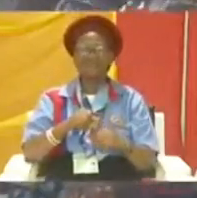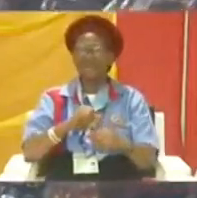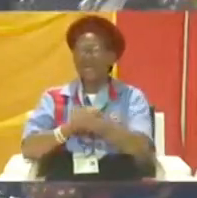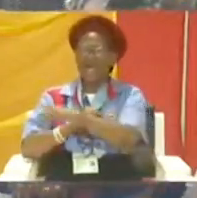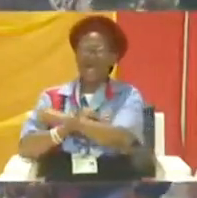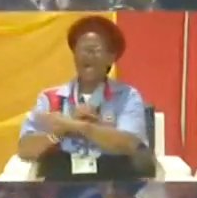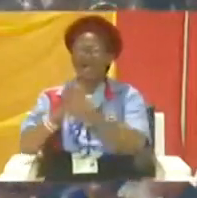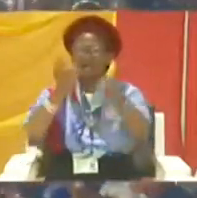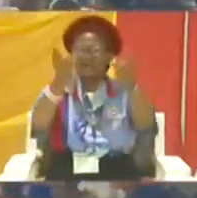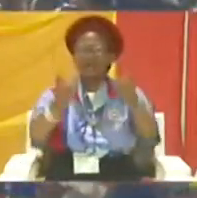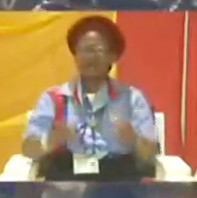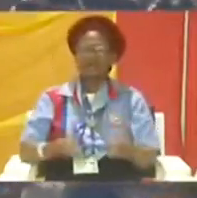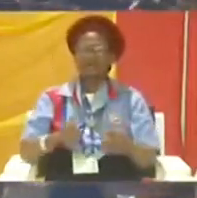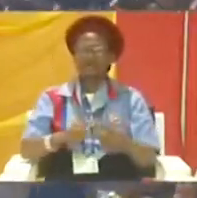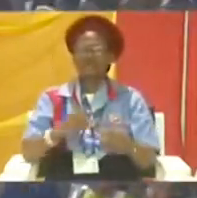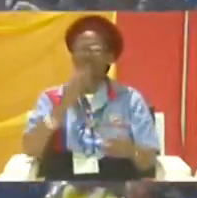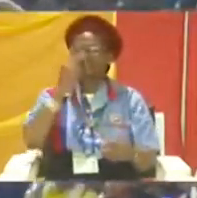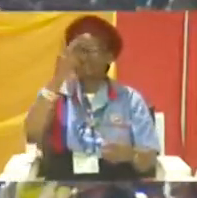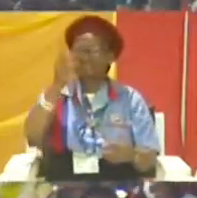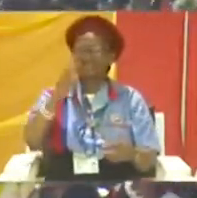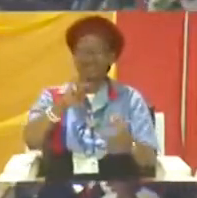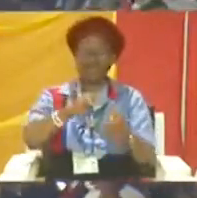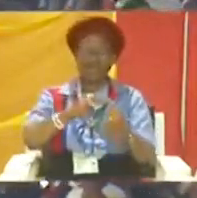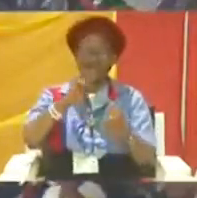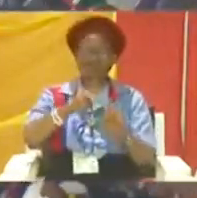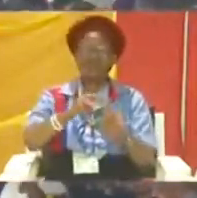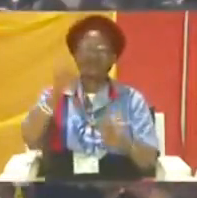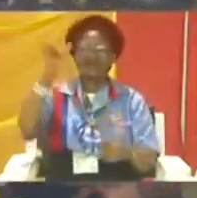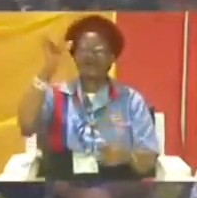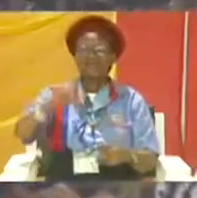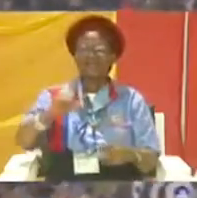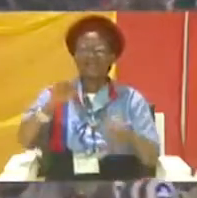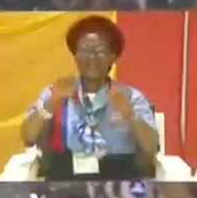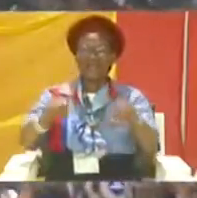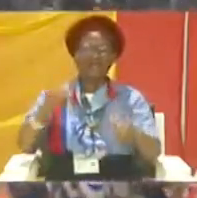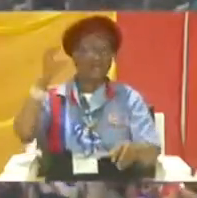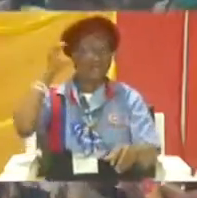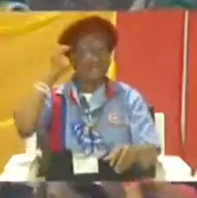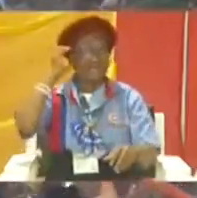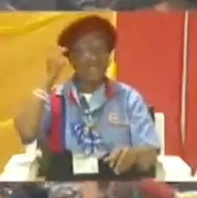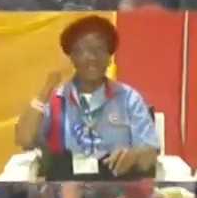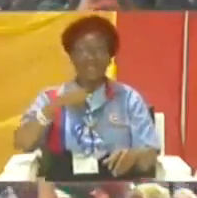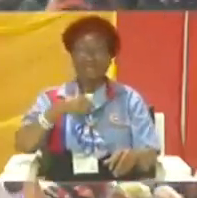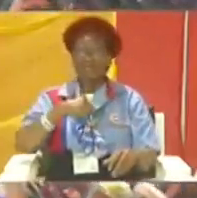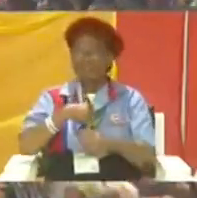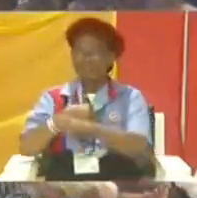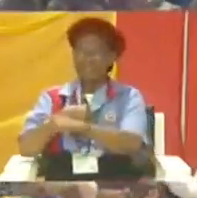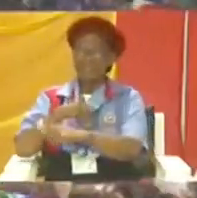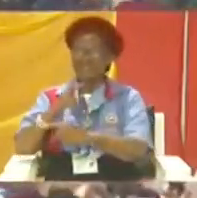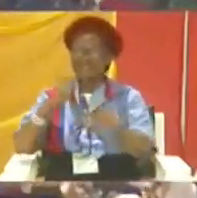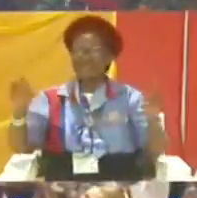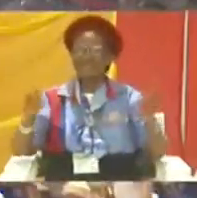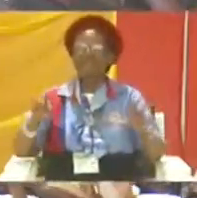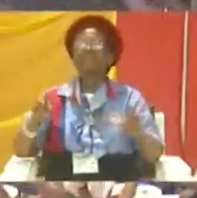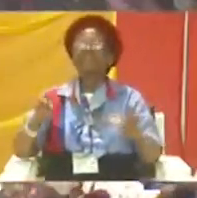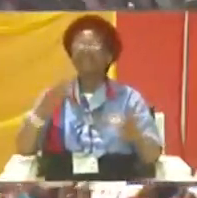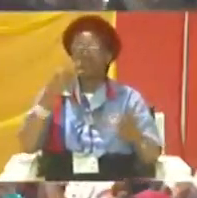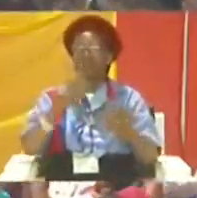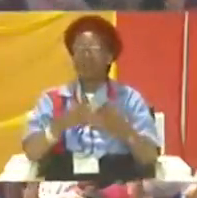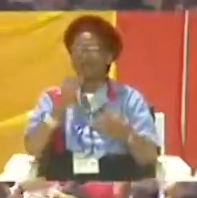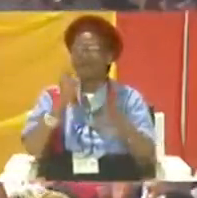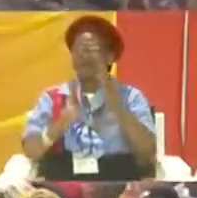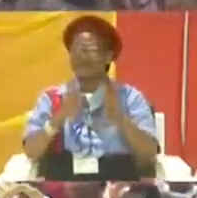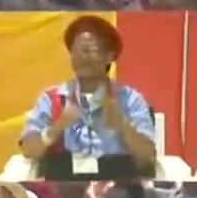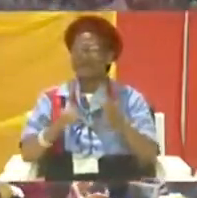whether they can hear me very well. If you can hear me, just wave your hand.